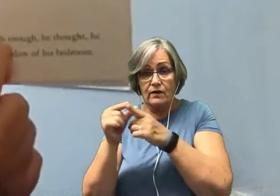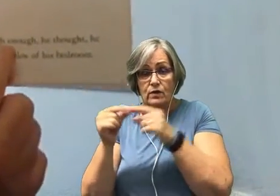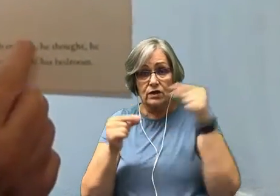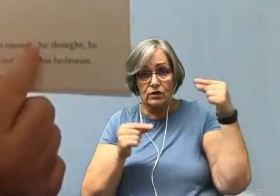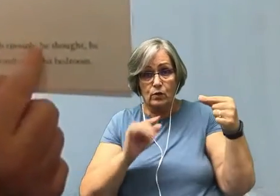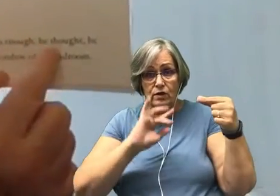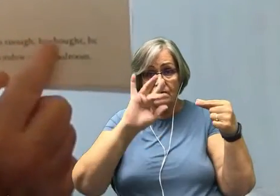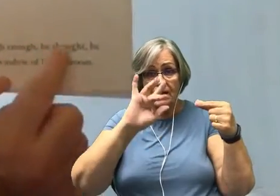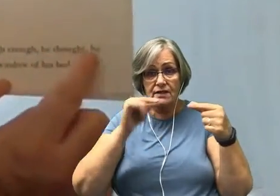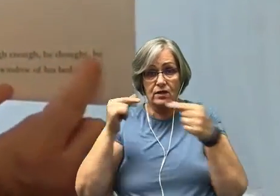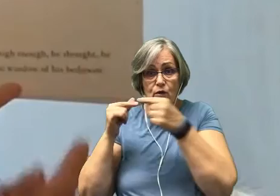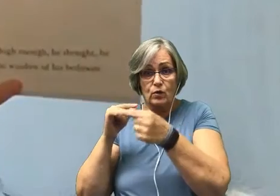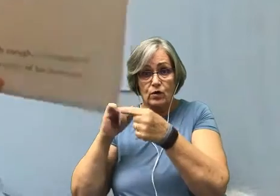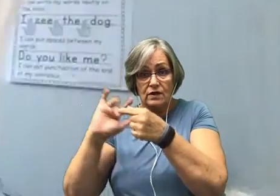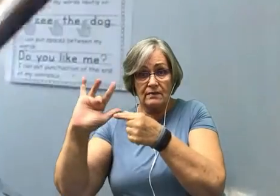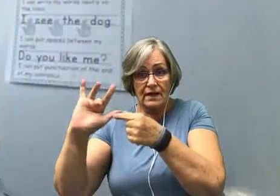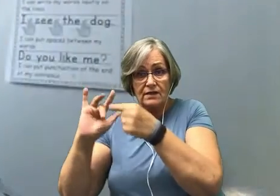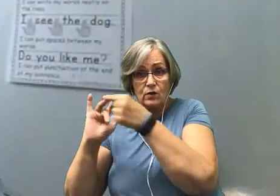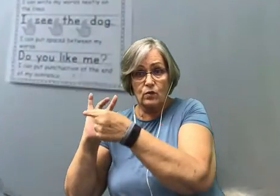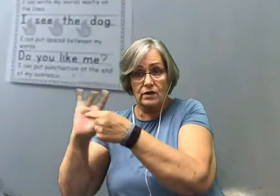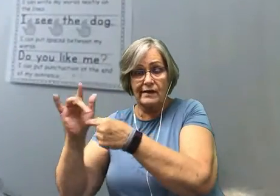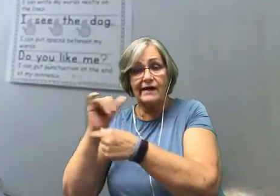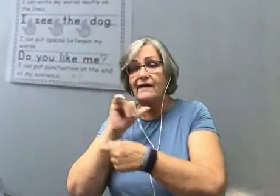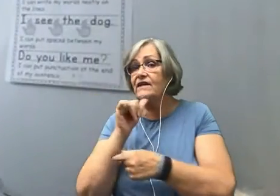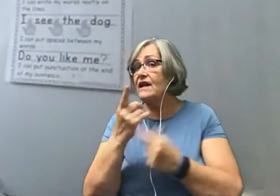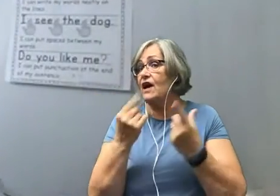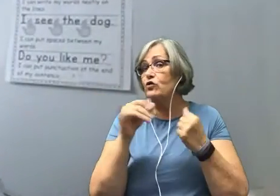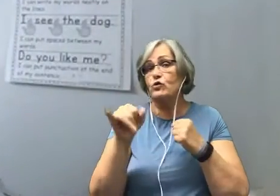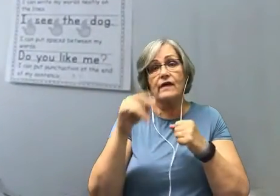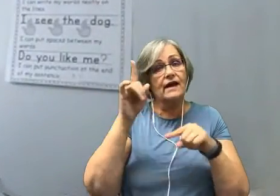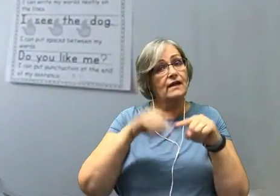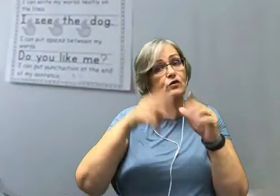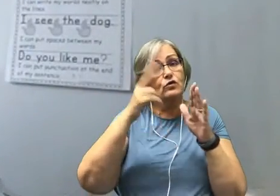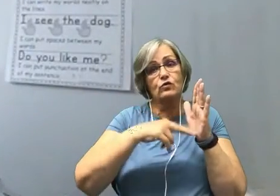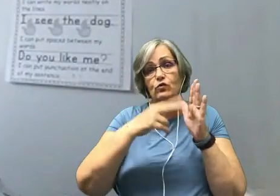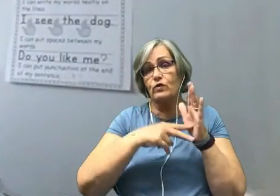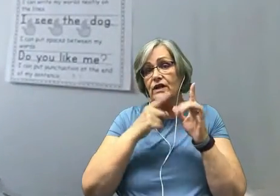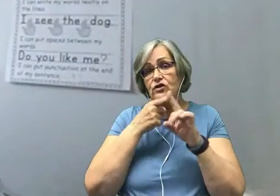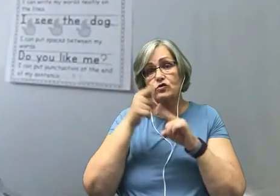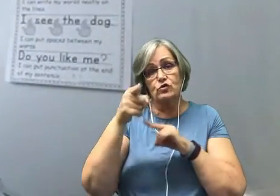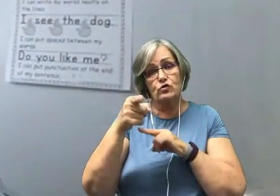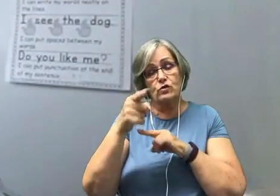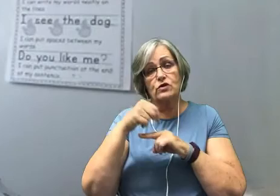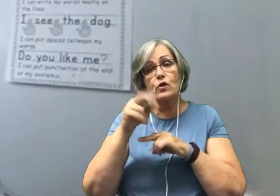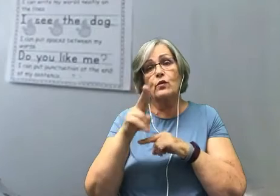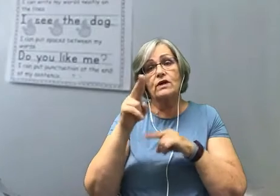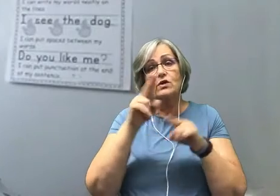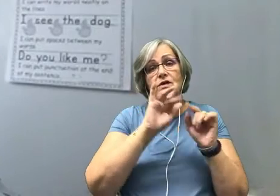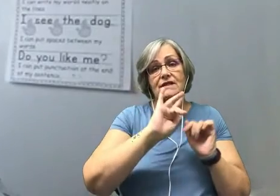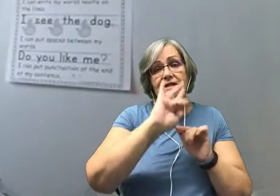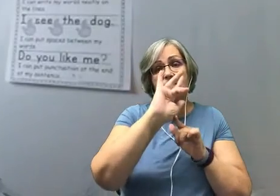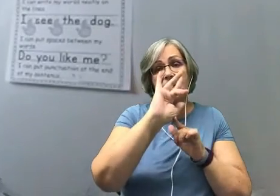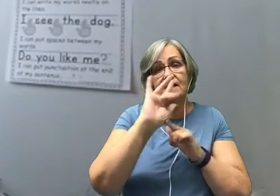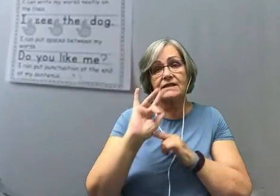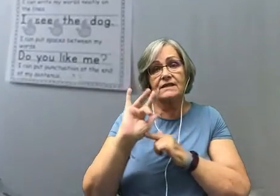the words. And if the author didn't do that, I wouldn't have been able to read that book to you. So we put